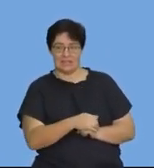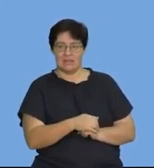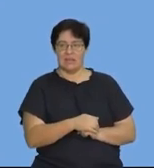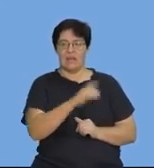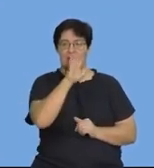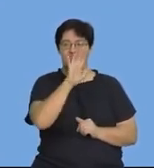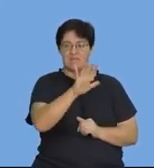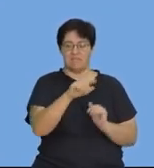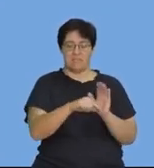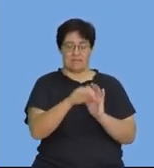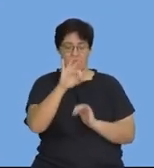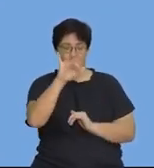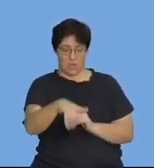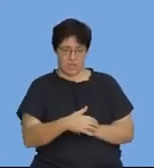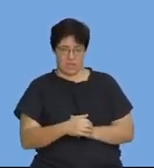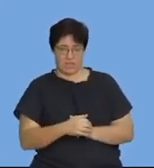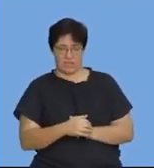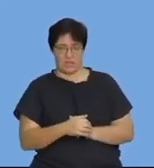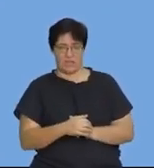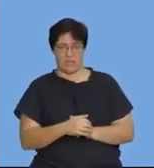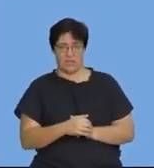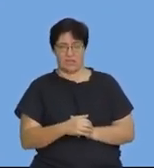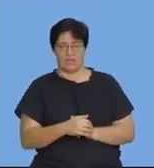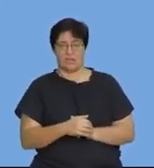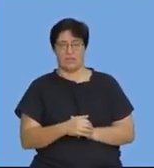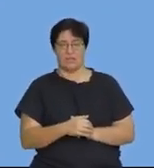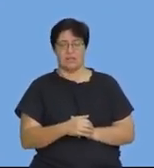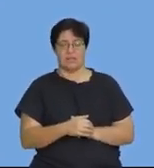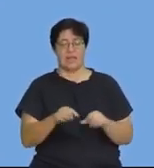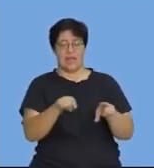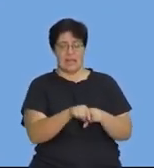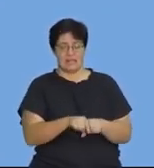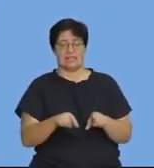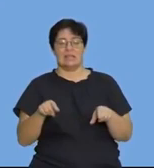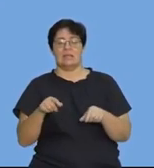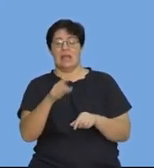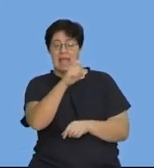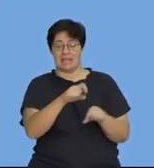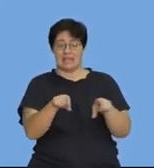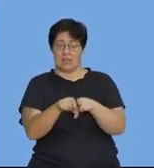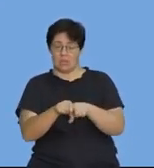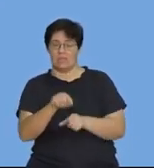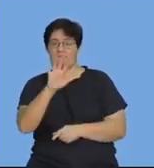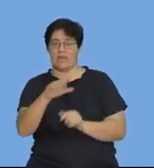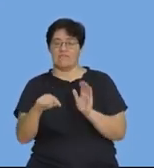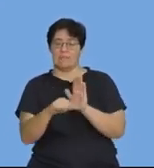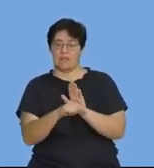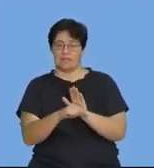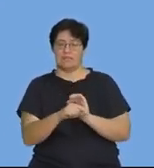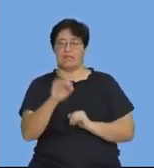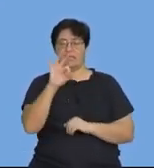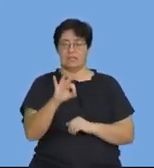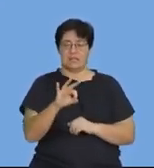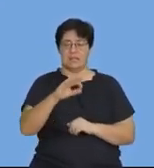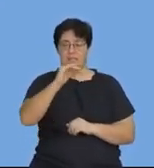minus 3y. So it was x is equals to 5 minus 3 by